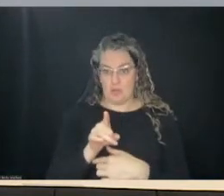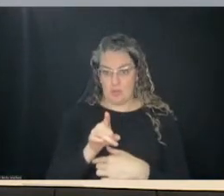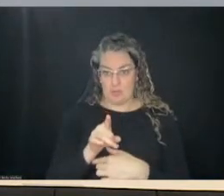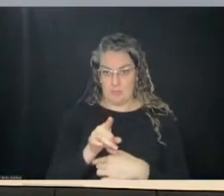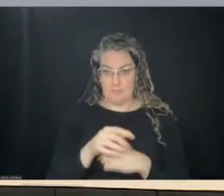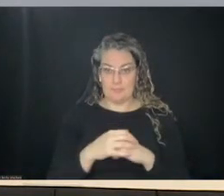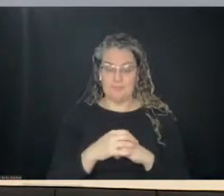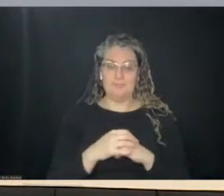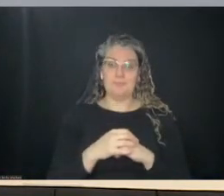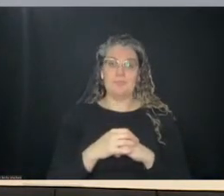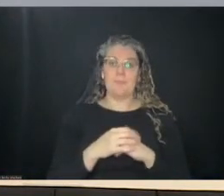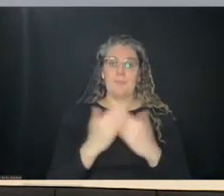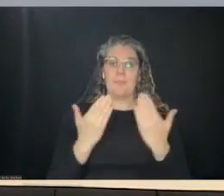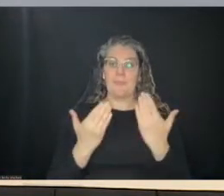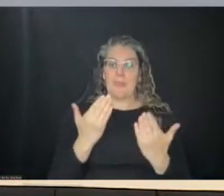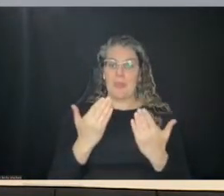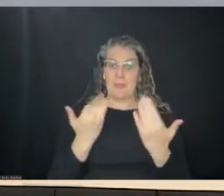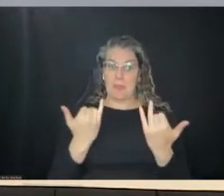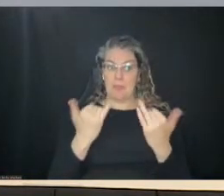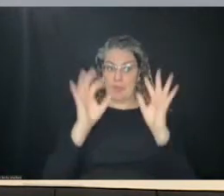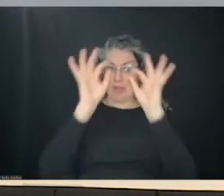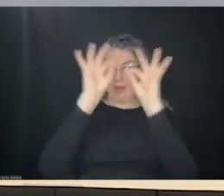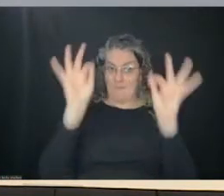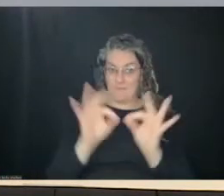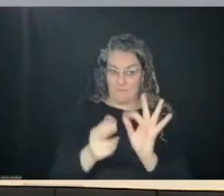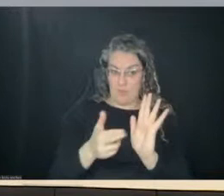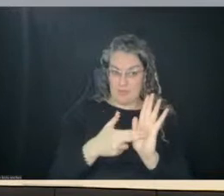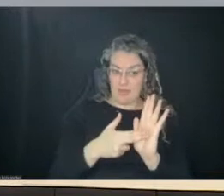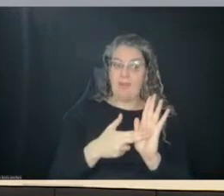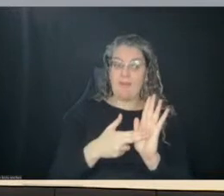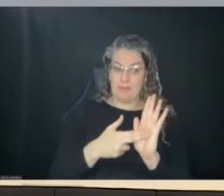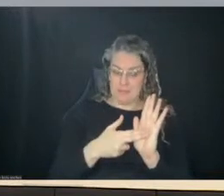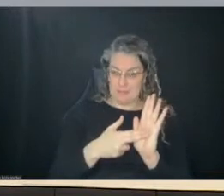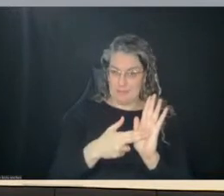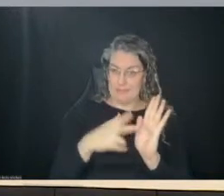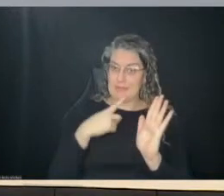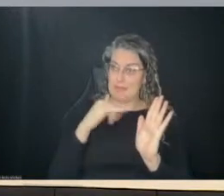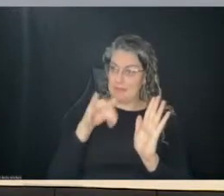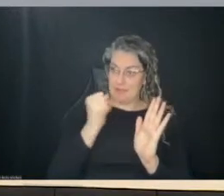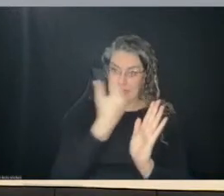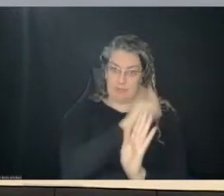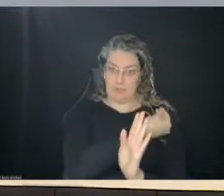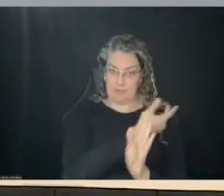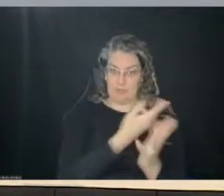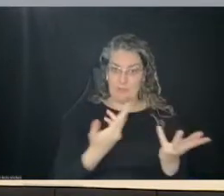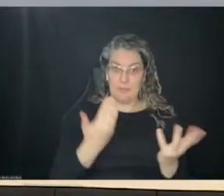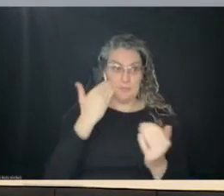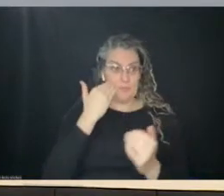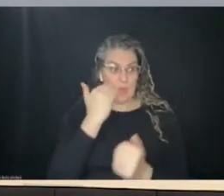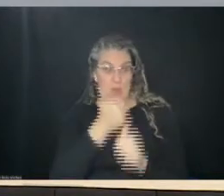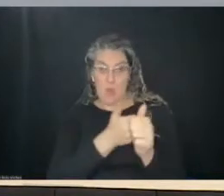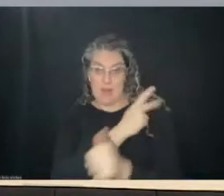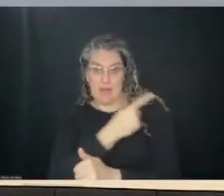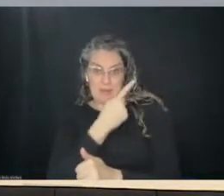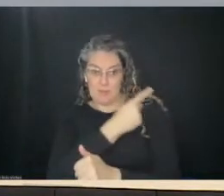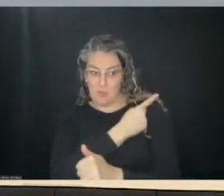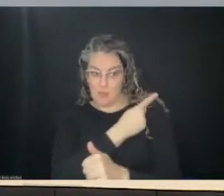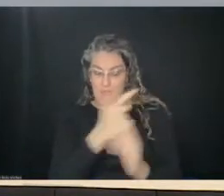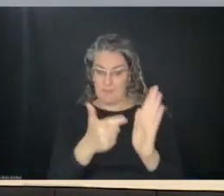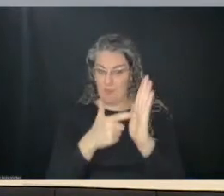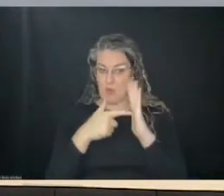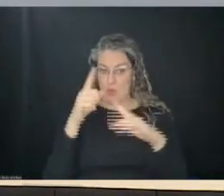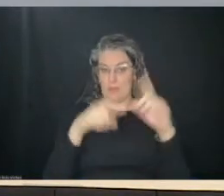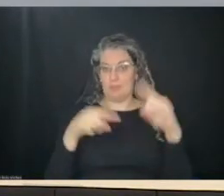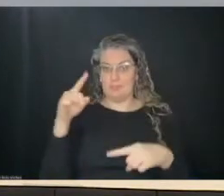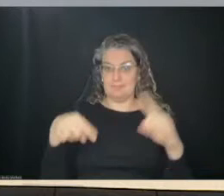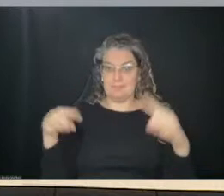recognizing that the vaccine records in our provinces don't look exactly the same, but there are, one part